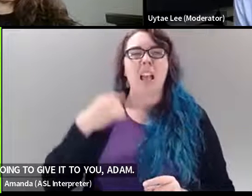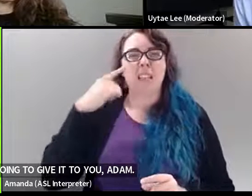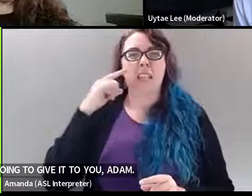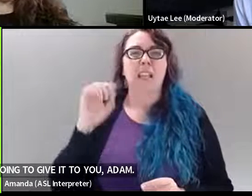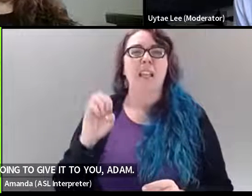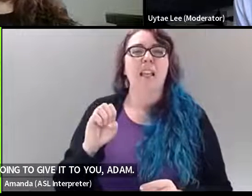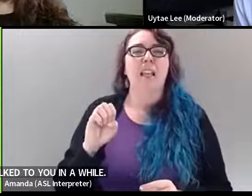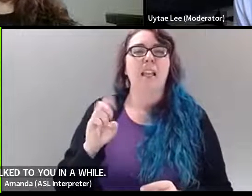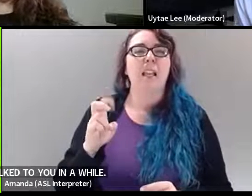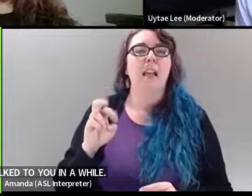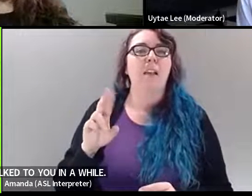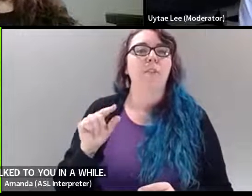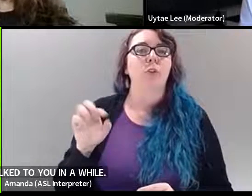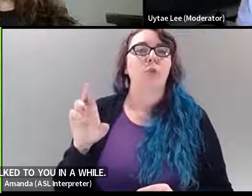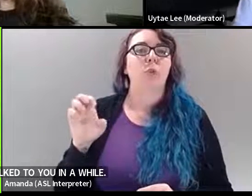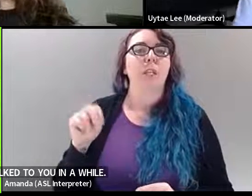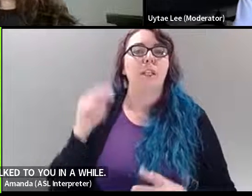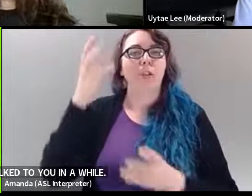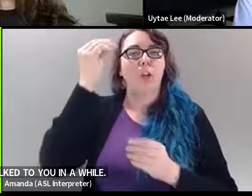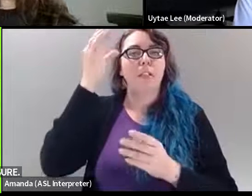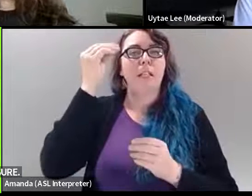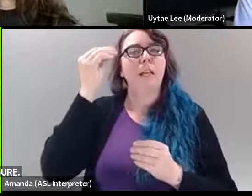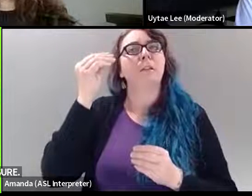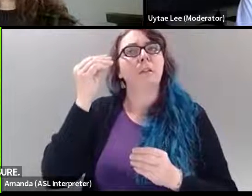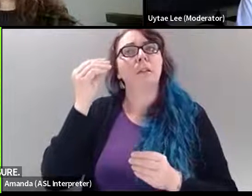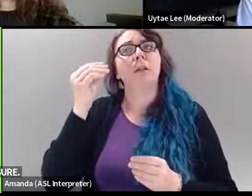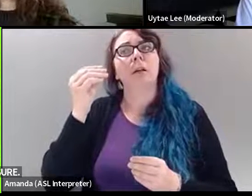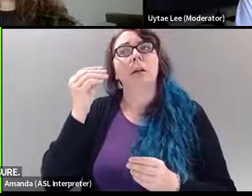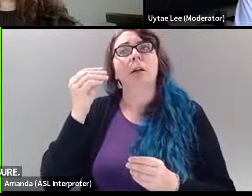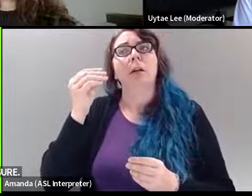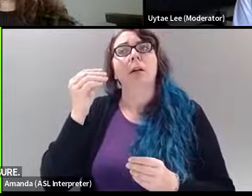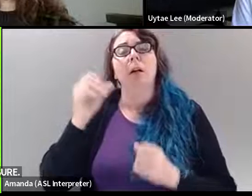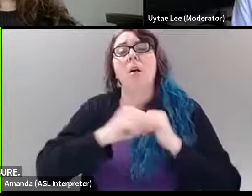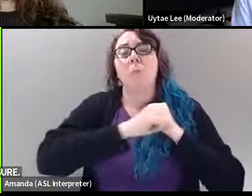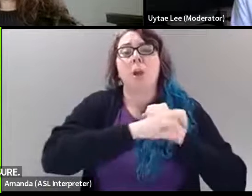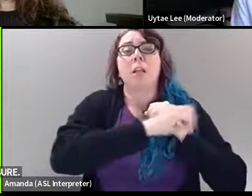more attractive to all broadcasters to some extent.